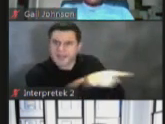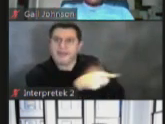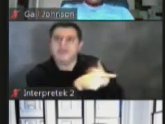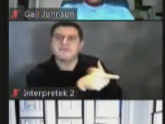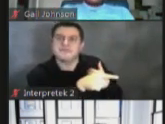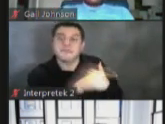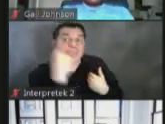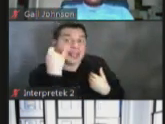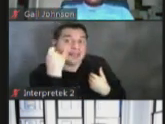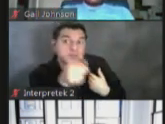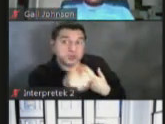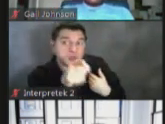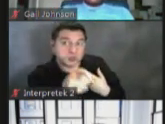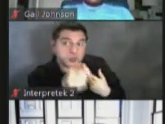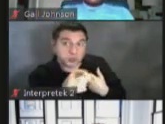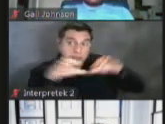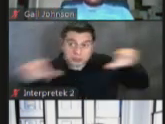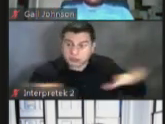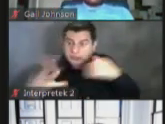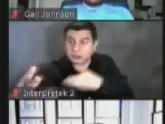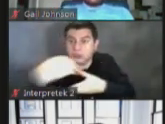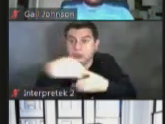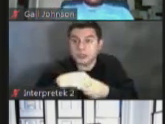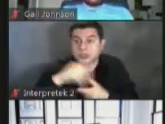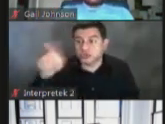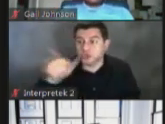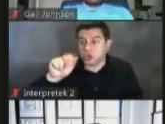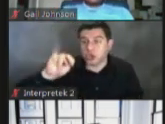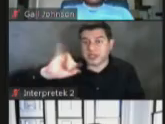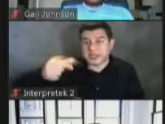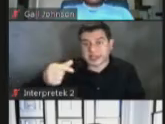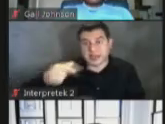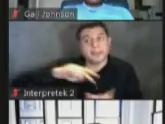zoning, you're either going to turn all of Gainesville's African-American neighborhoods into